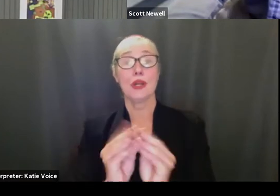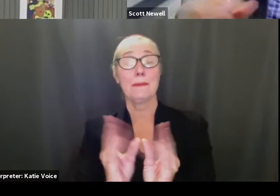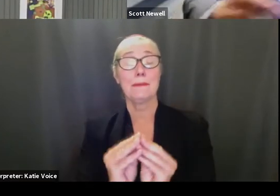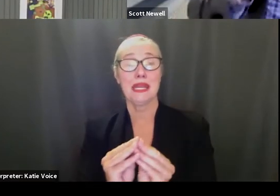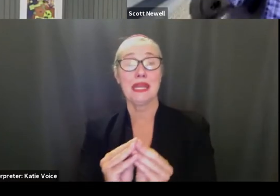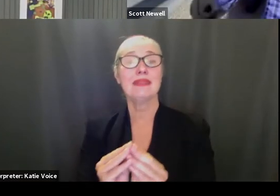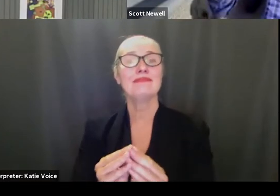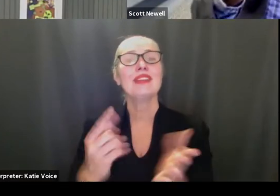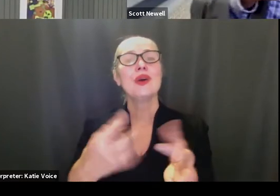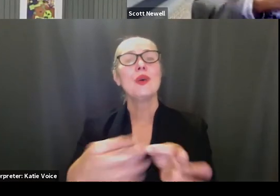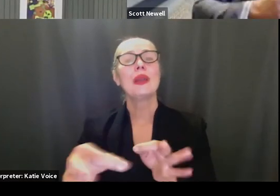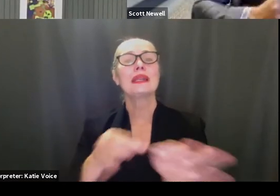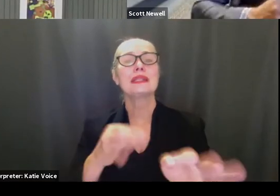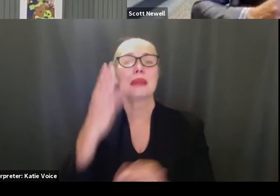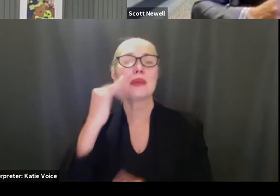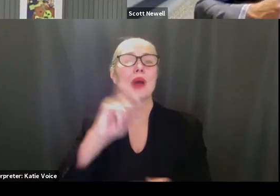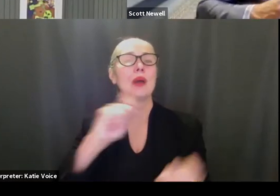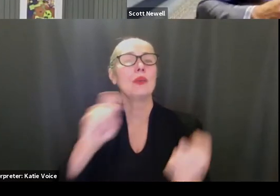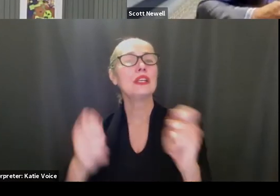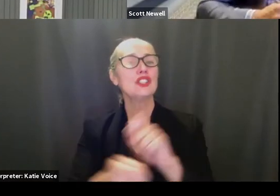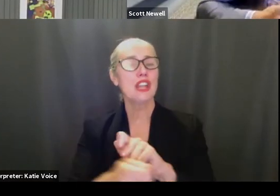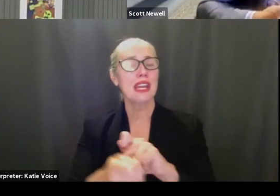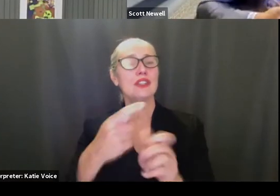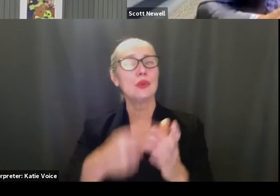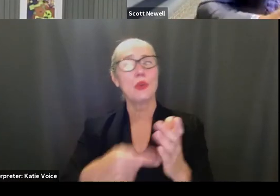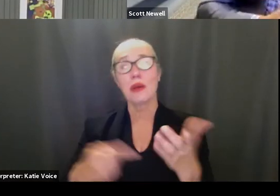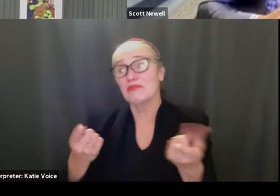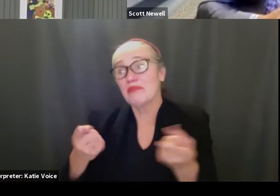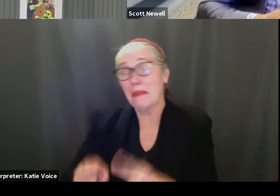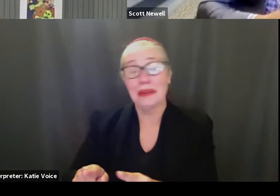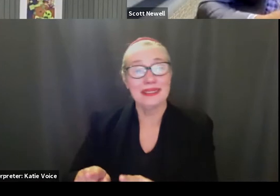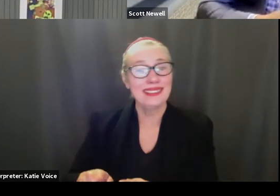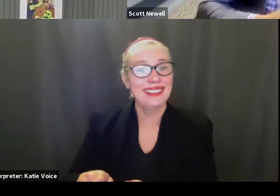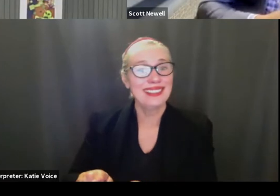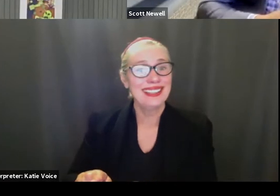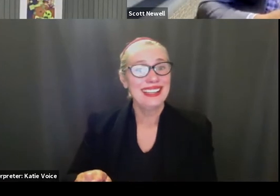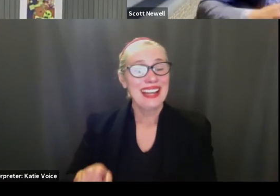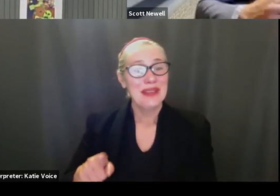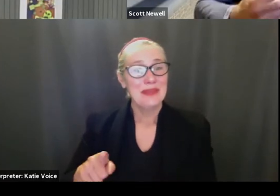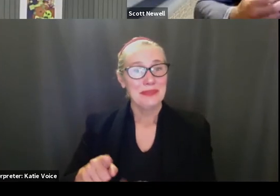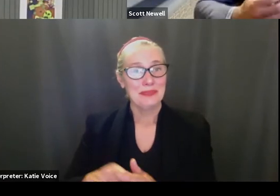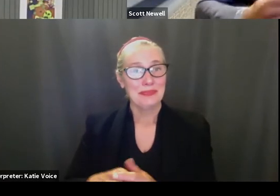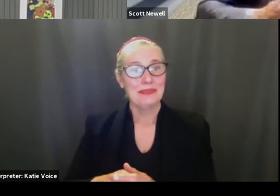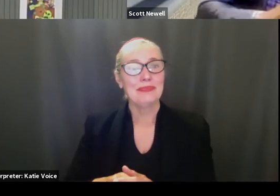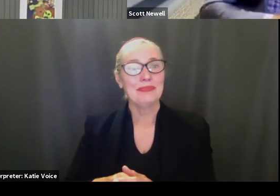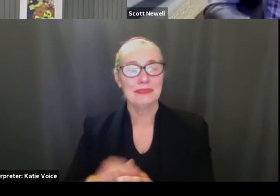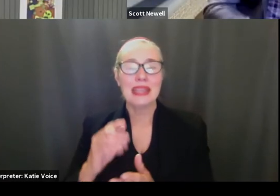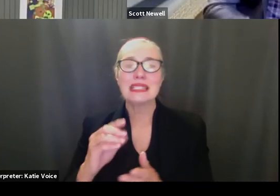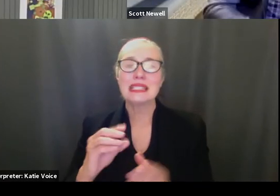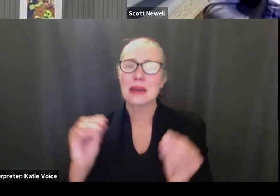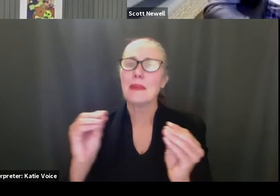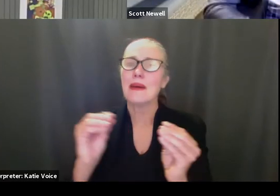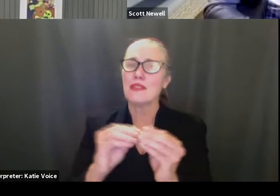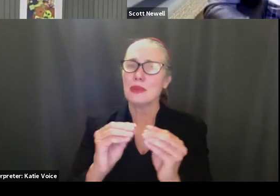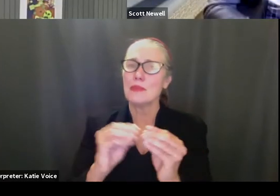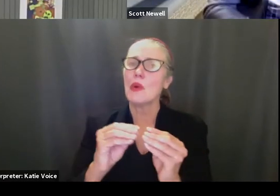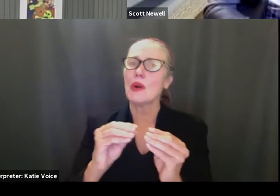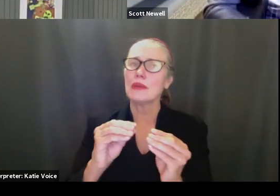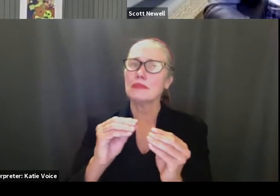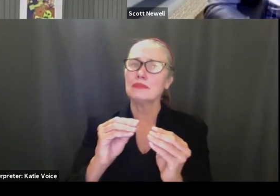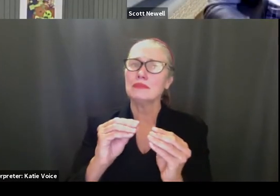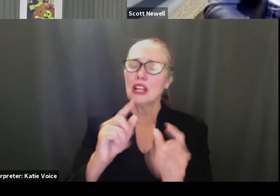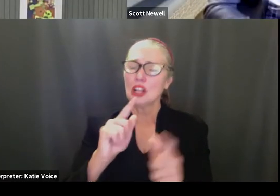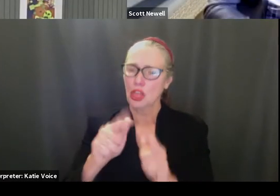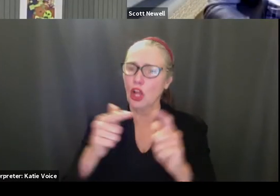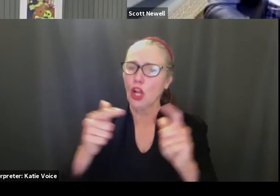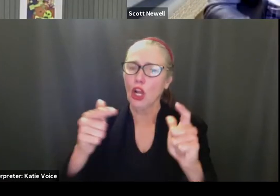we'll talk about why we changed the things we changed and maybe you know some of the larger comments that we heard um same